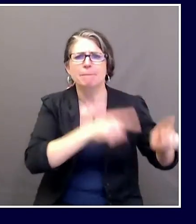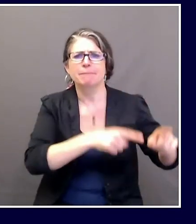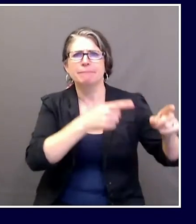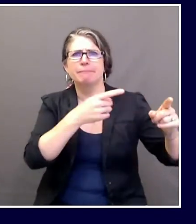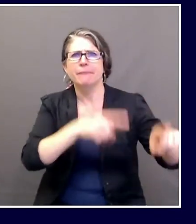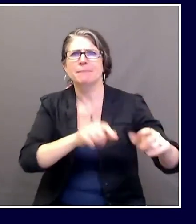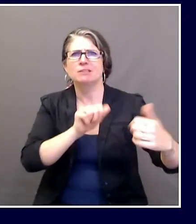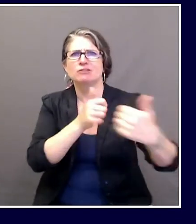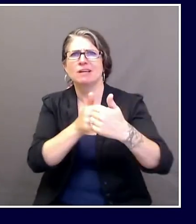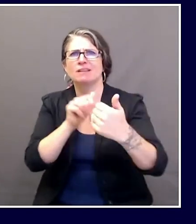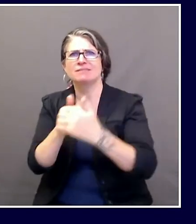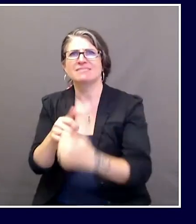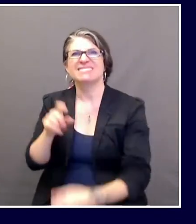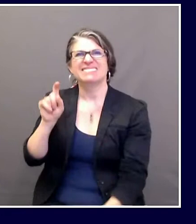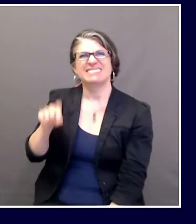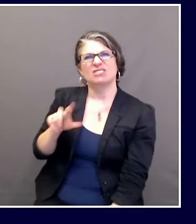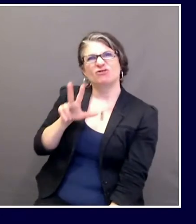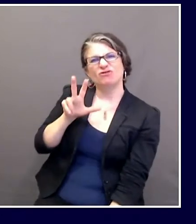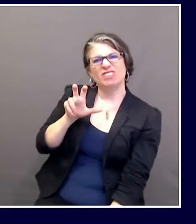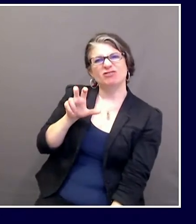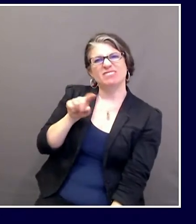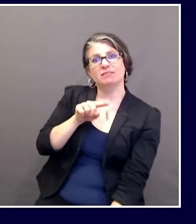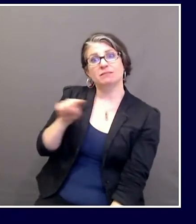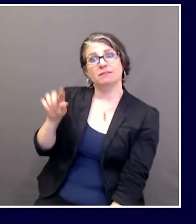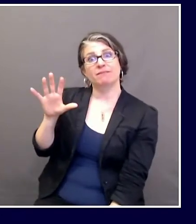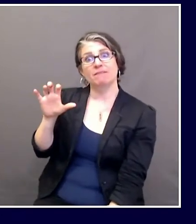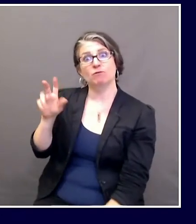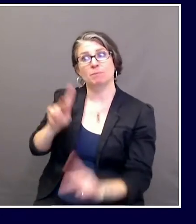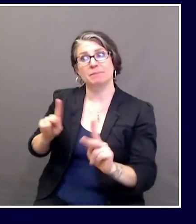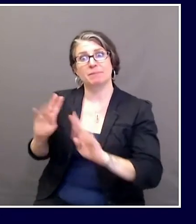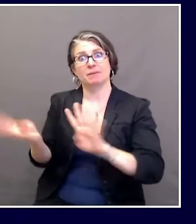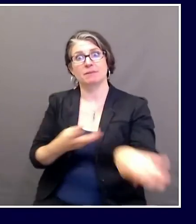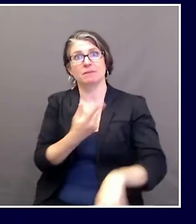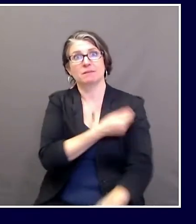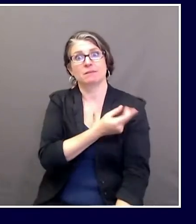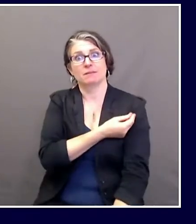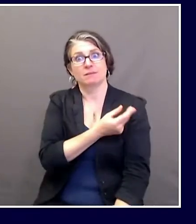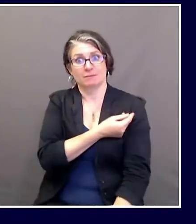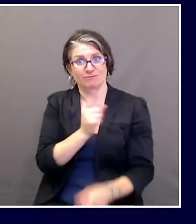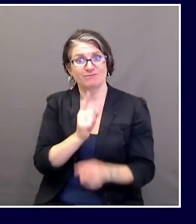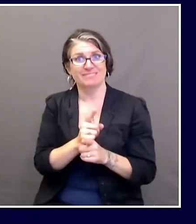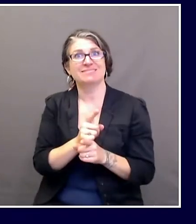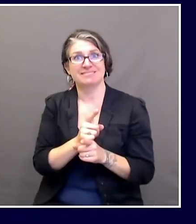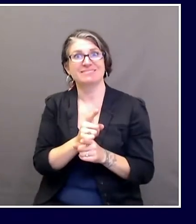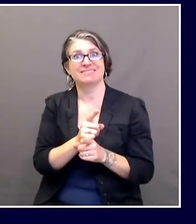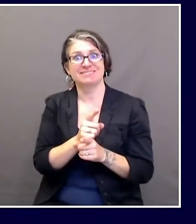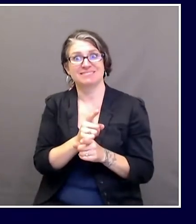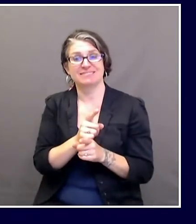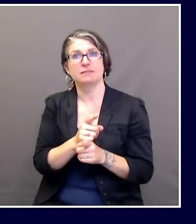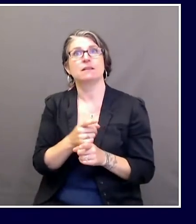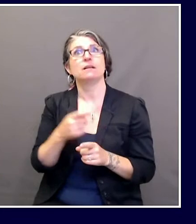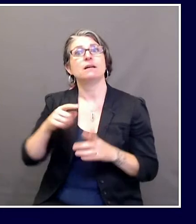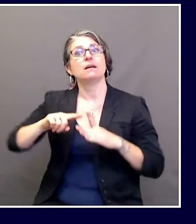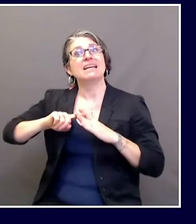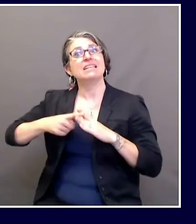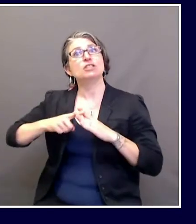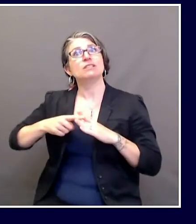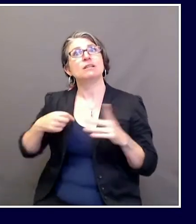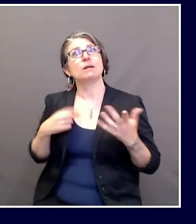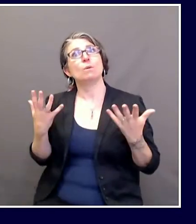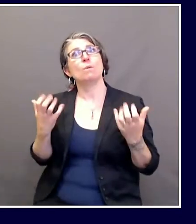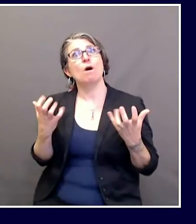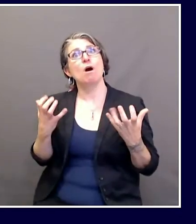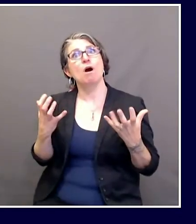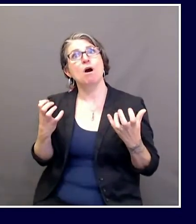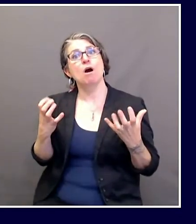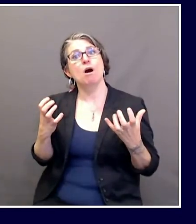that smaller clinics with a minimum of 10 people can go to these different communities. We're offering such clinics to